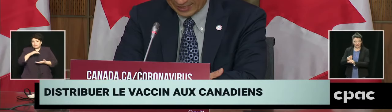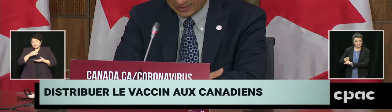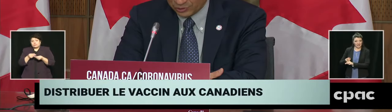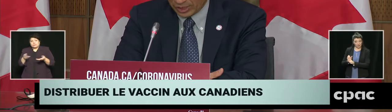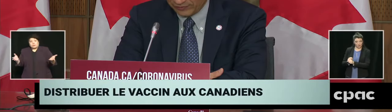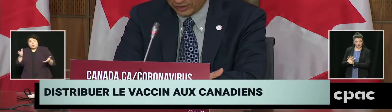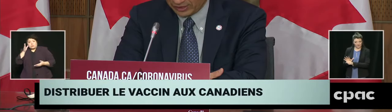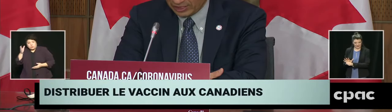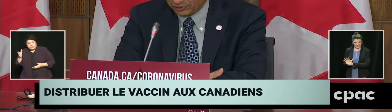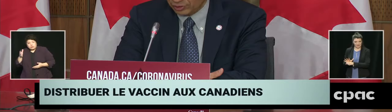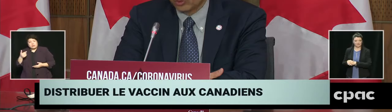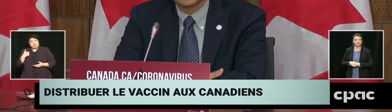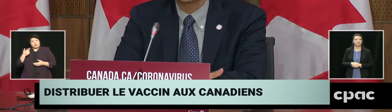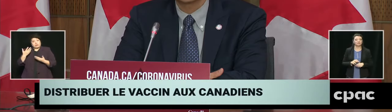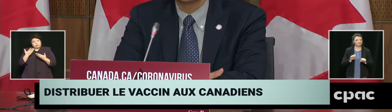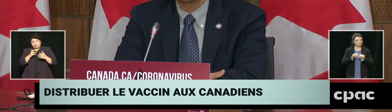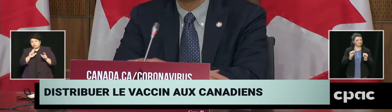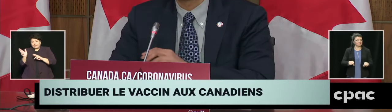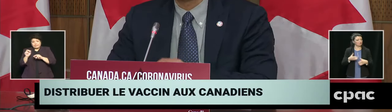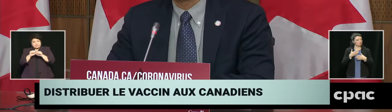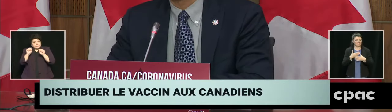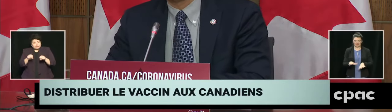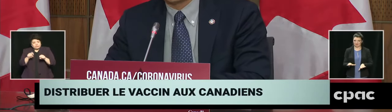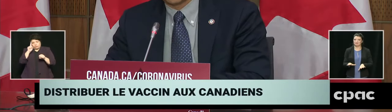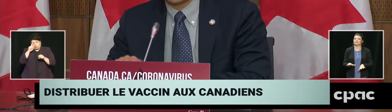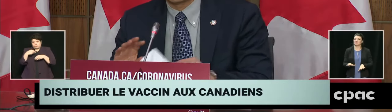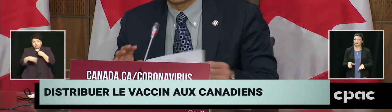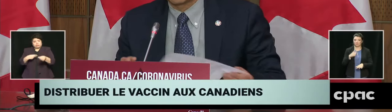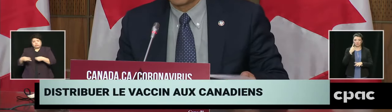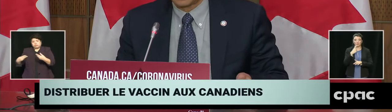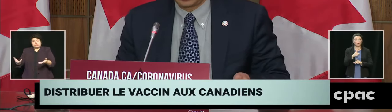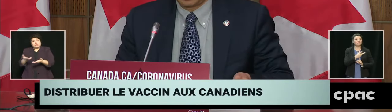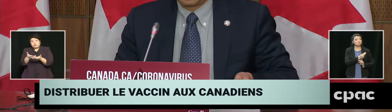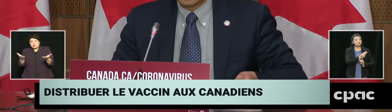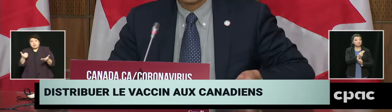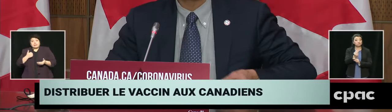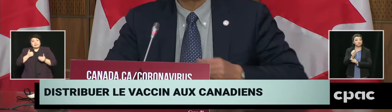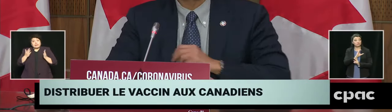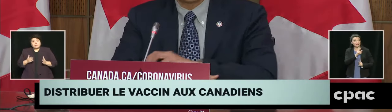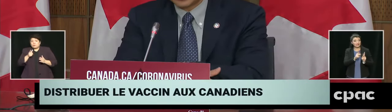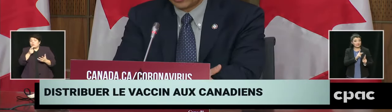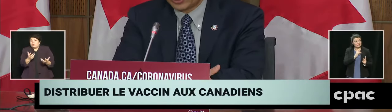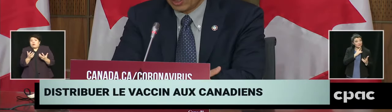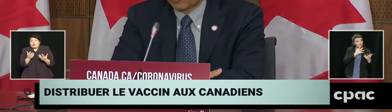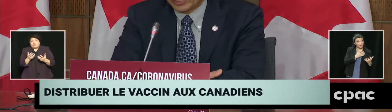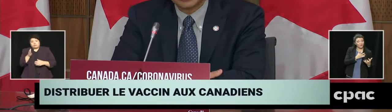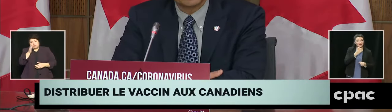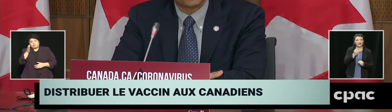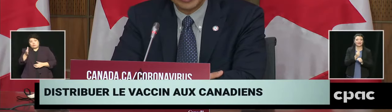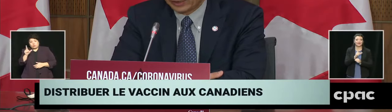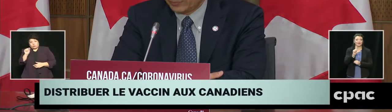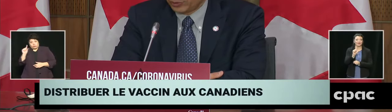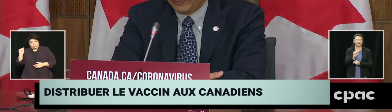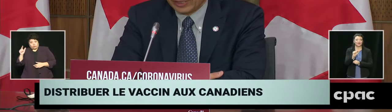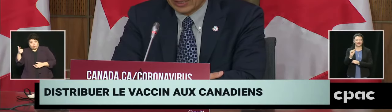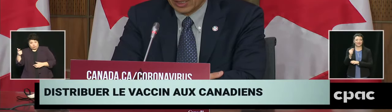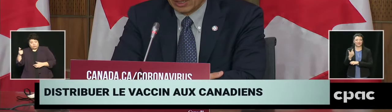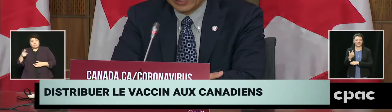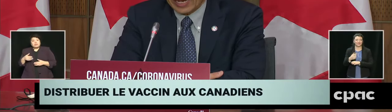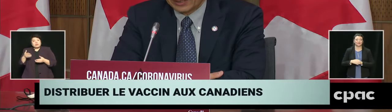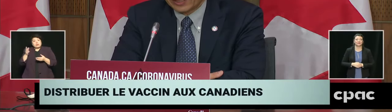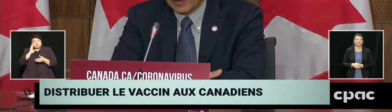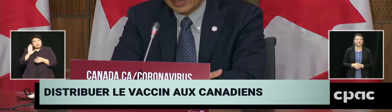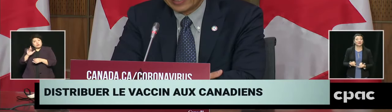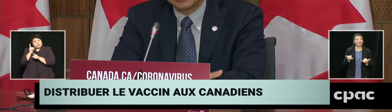provide access to every Canadian who wants one in 2021. This is the first in a series of regular weekly briefings